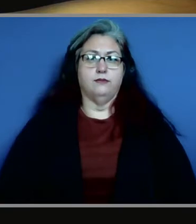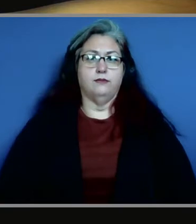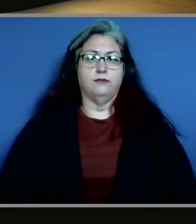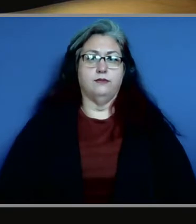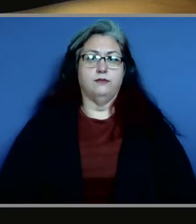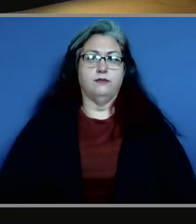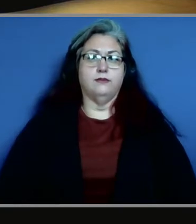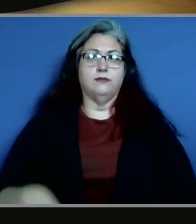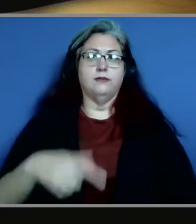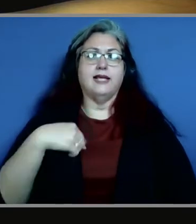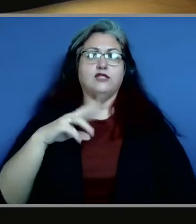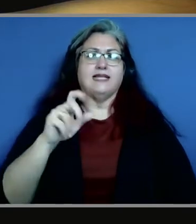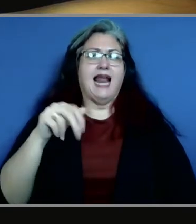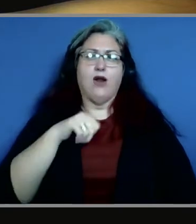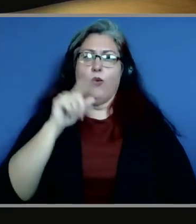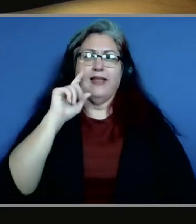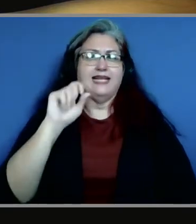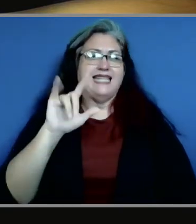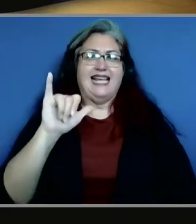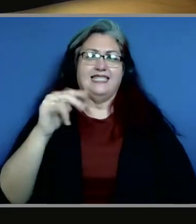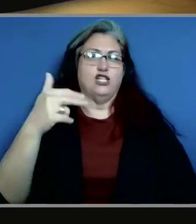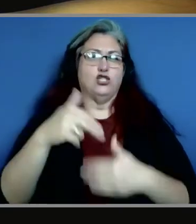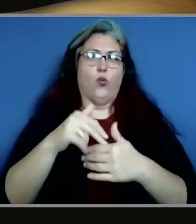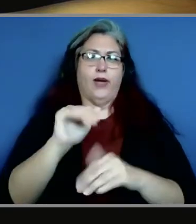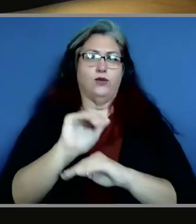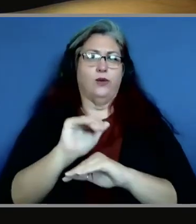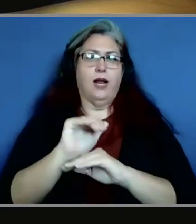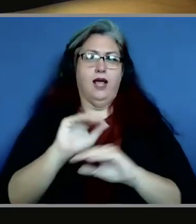Ellen Roxanne here. I don't think Stacy joined us tonight.